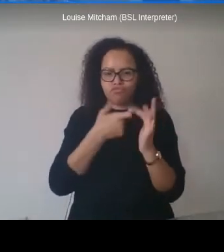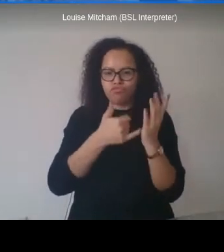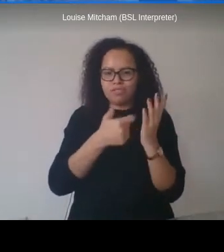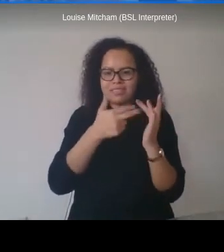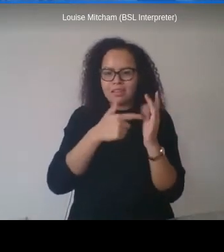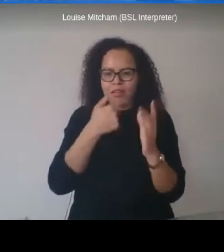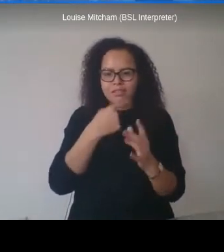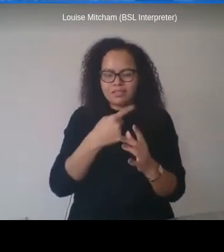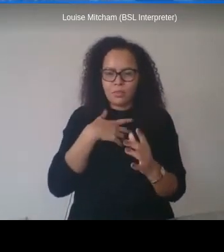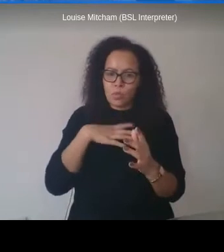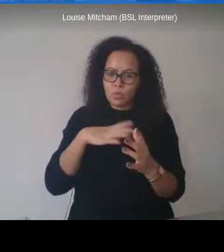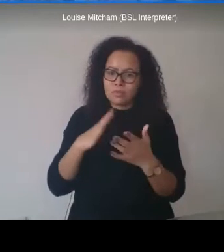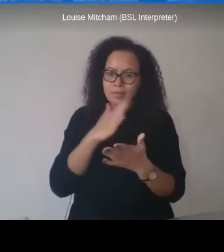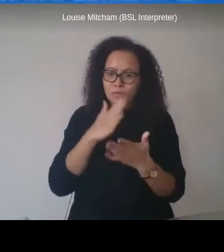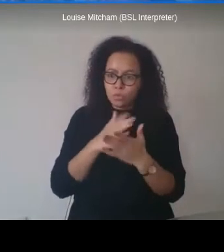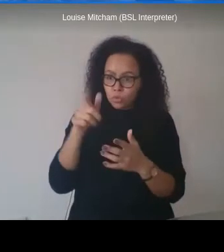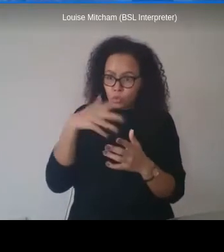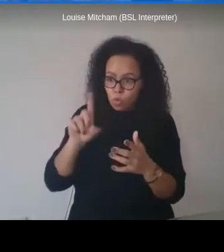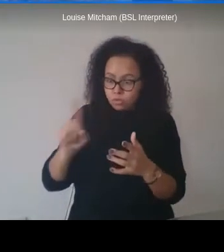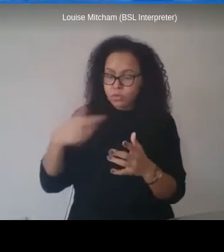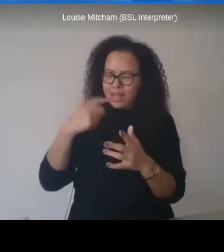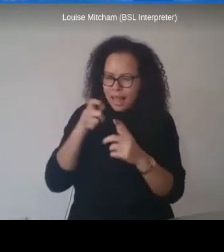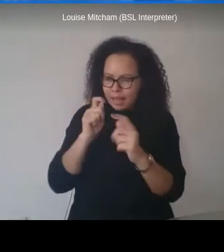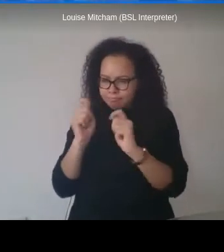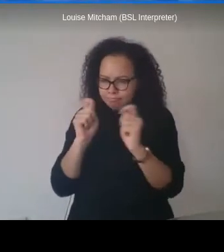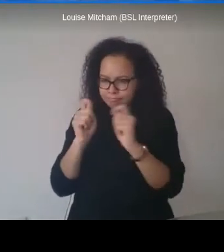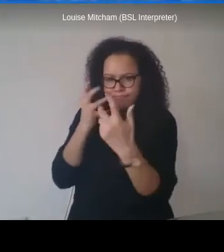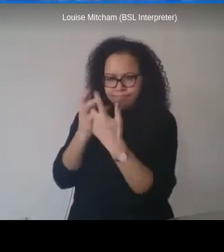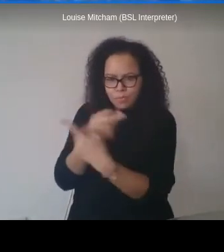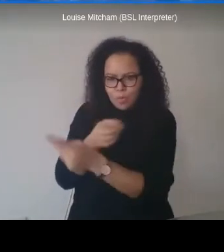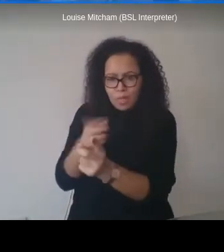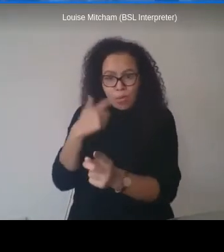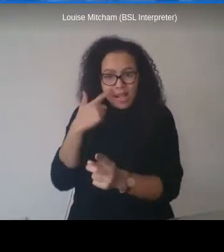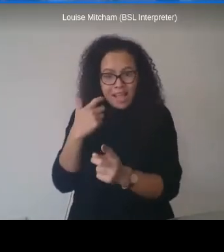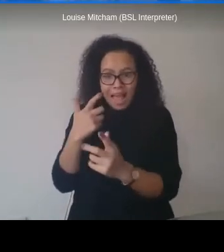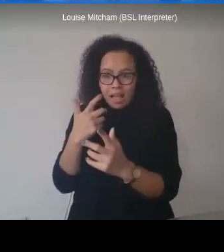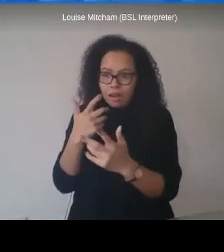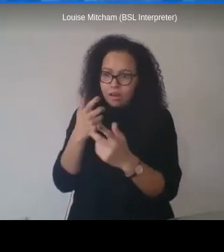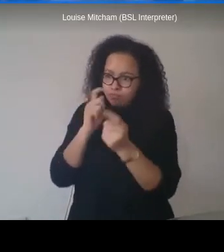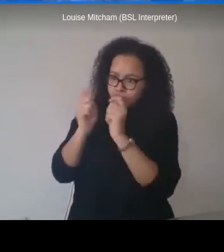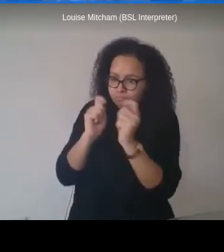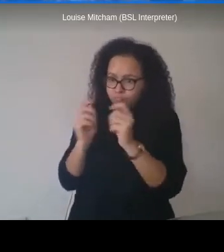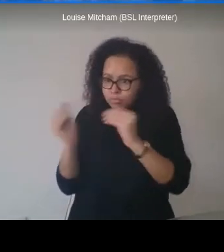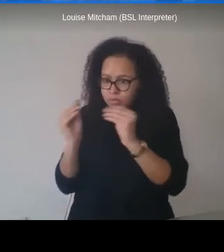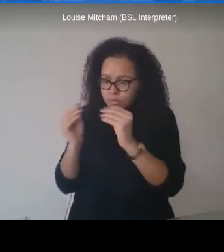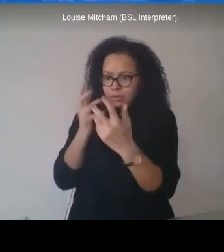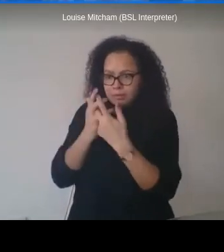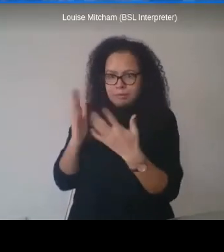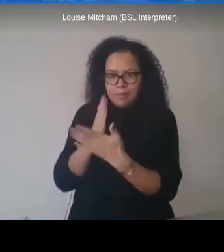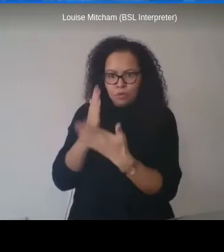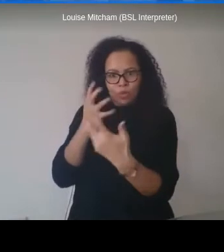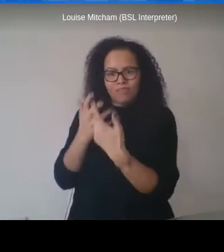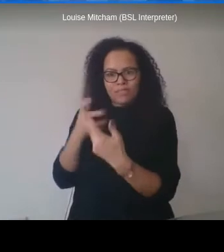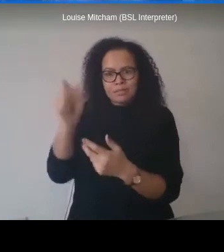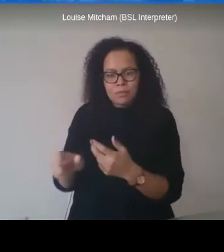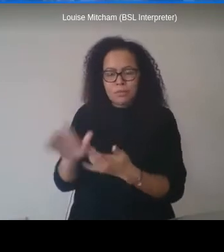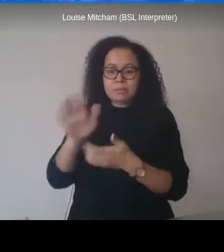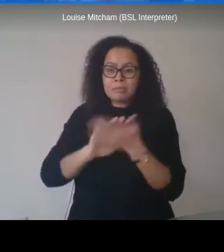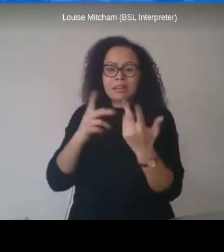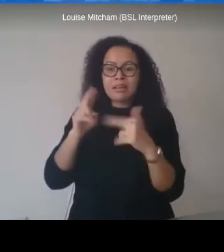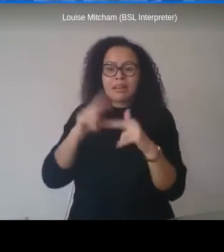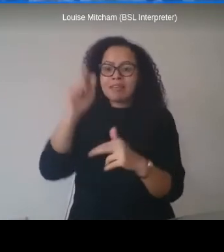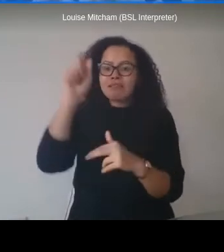tailoring everything to the user, we're now gonna be able to do that. So we will know that if someone is a first time in our facility, is a